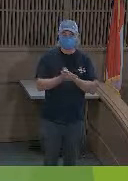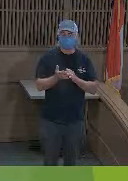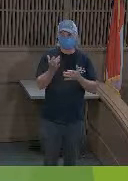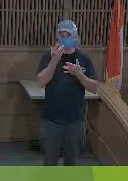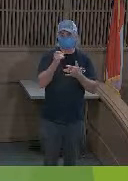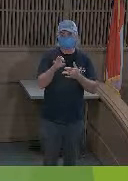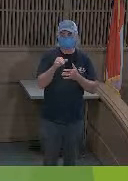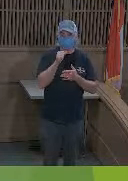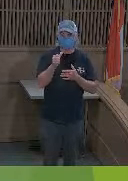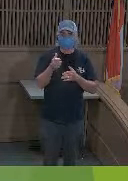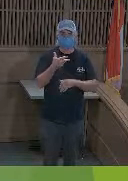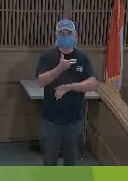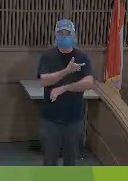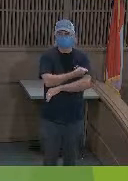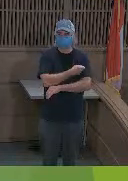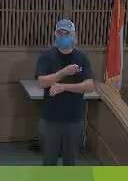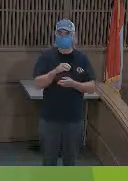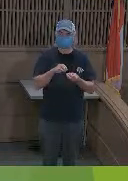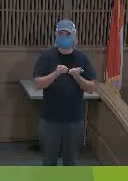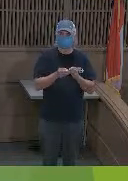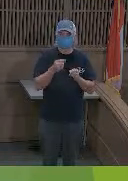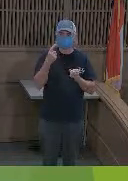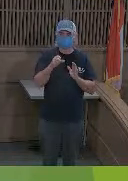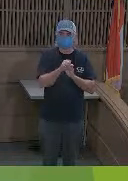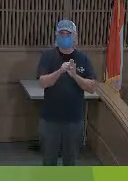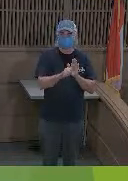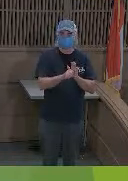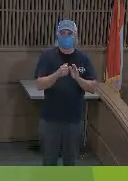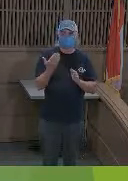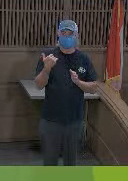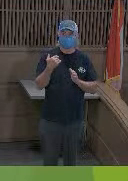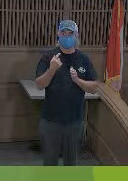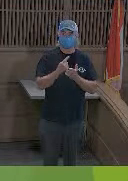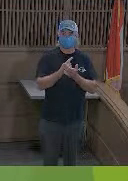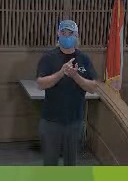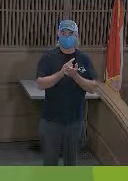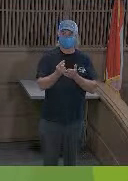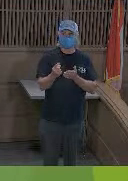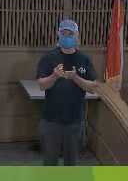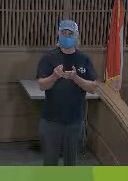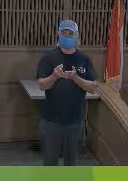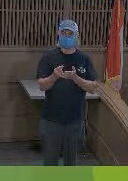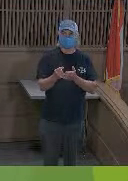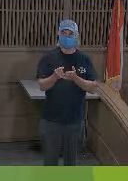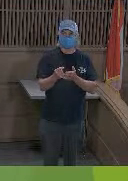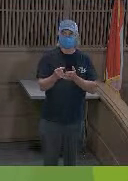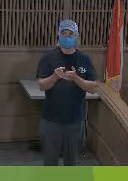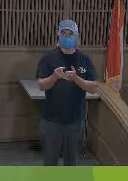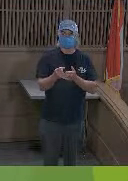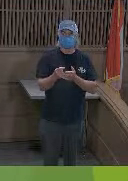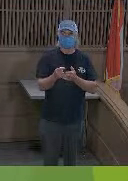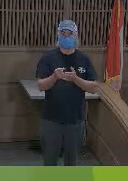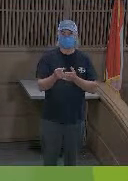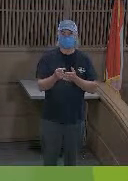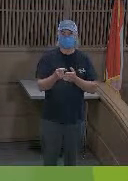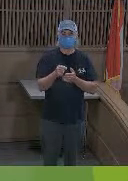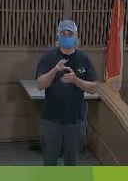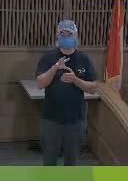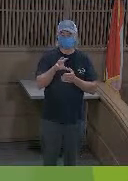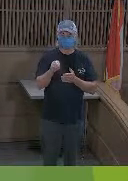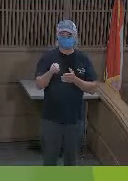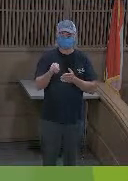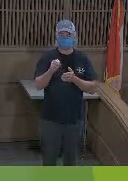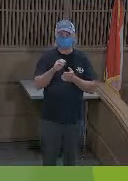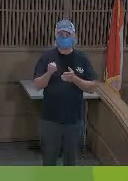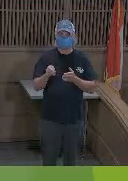vaccinated. The numbers for the state just this last week reached 50% of being partially vaccinated. Here in